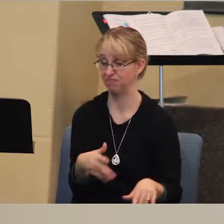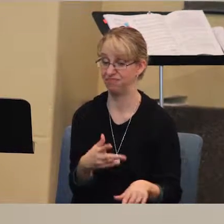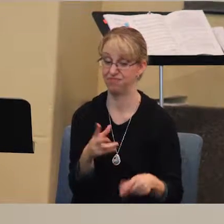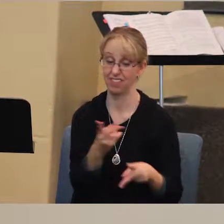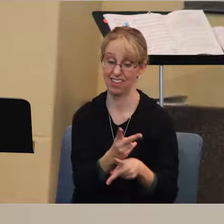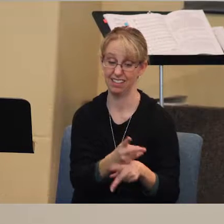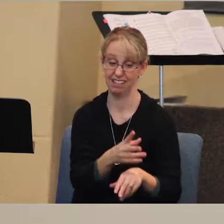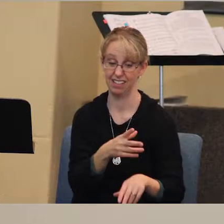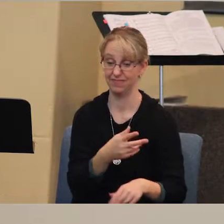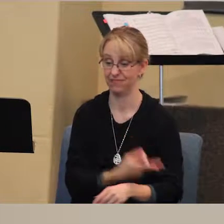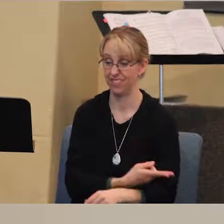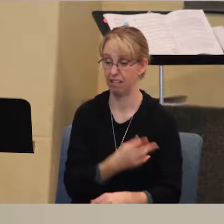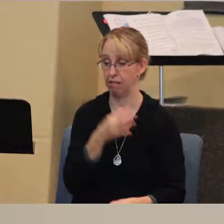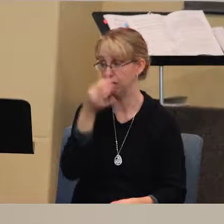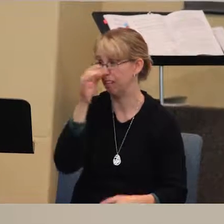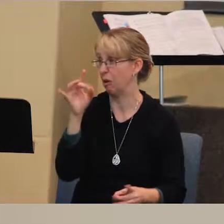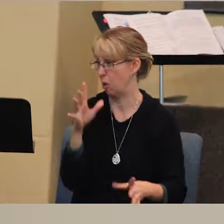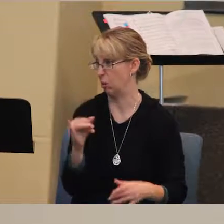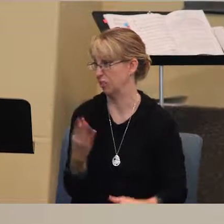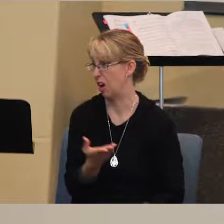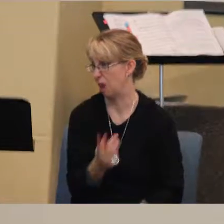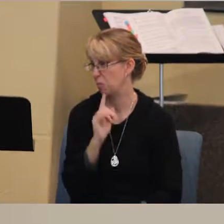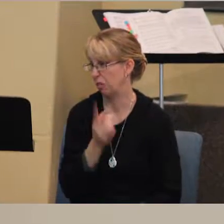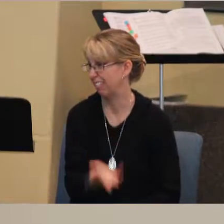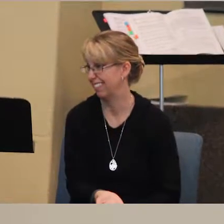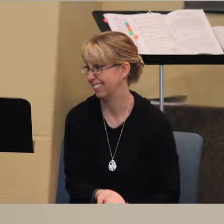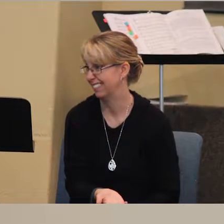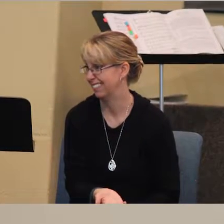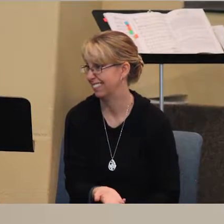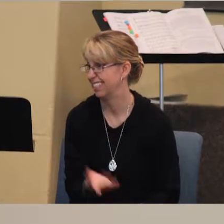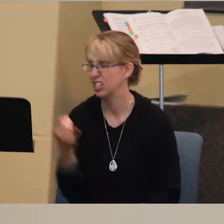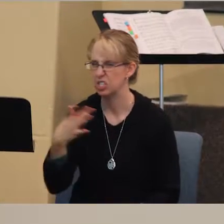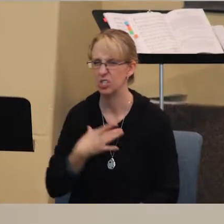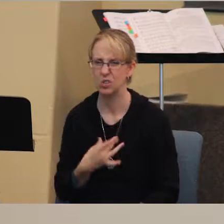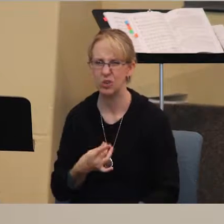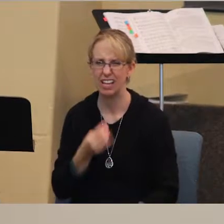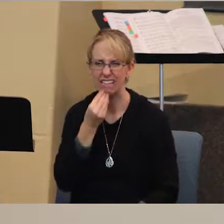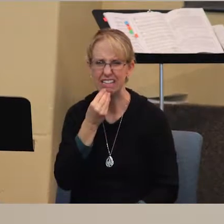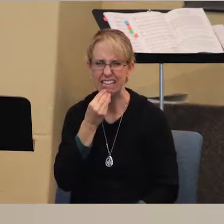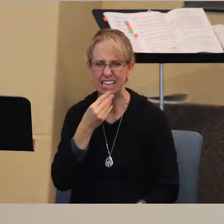horrible job. You know? Anybody like mutton?